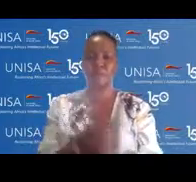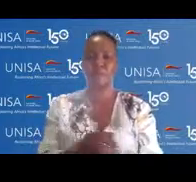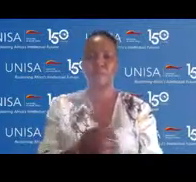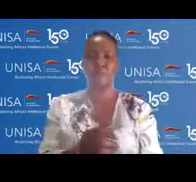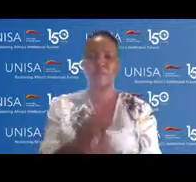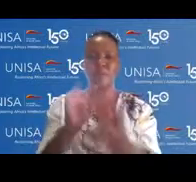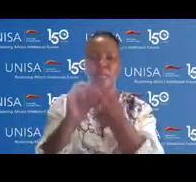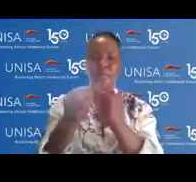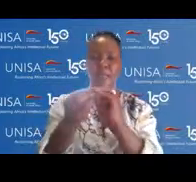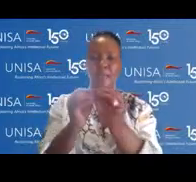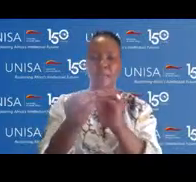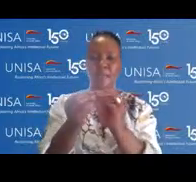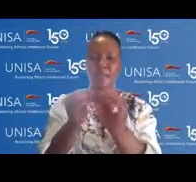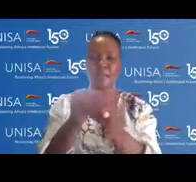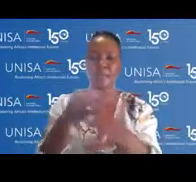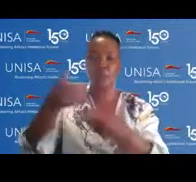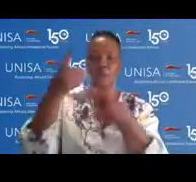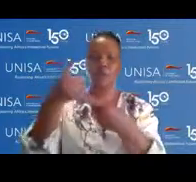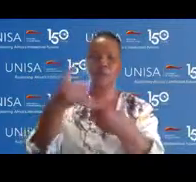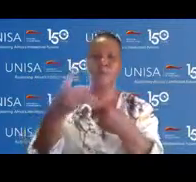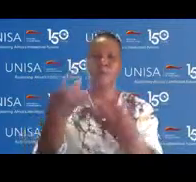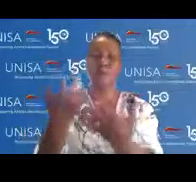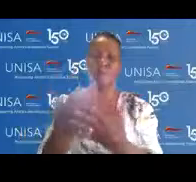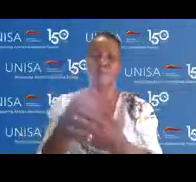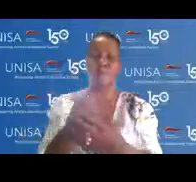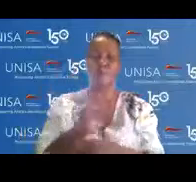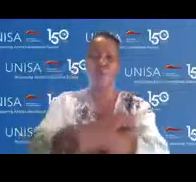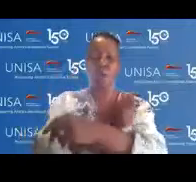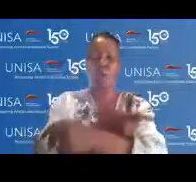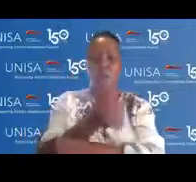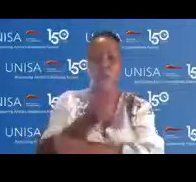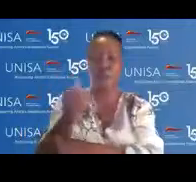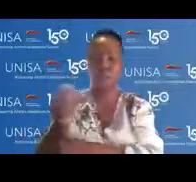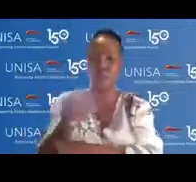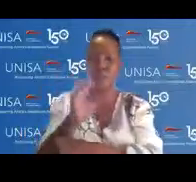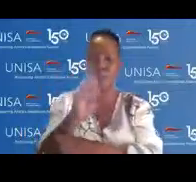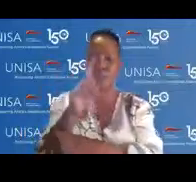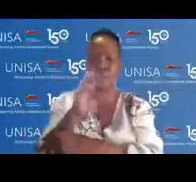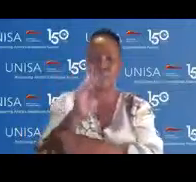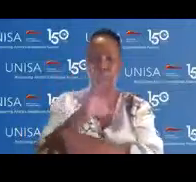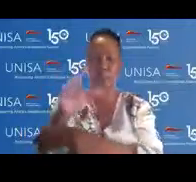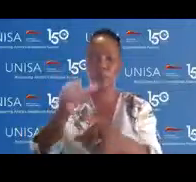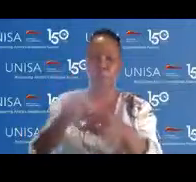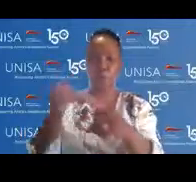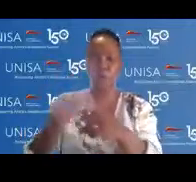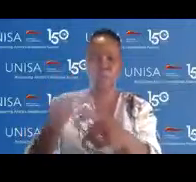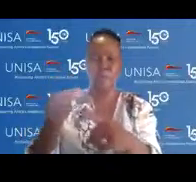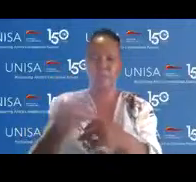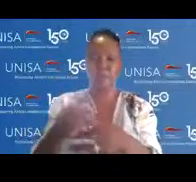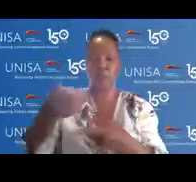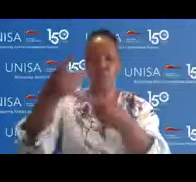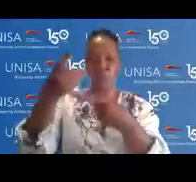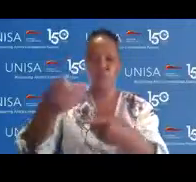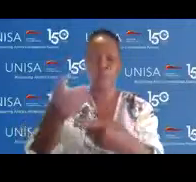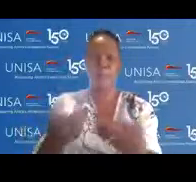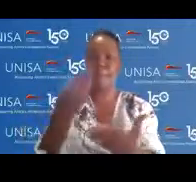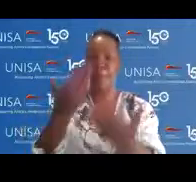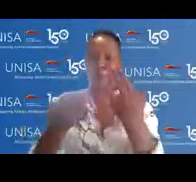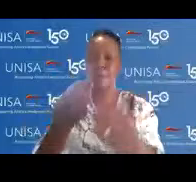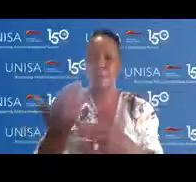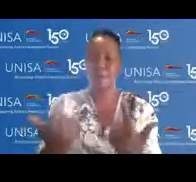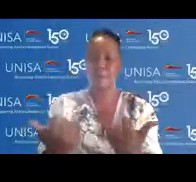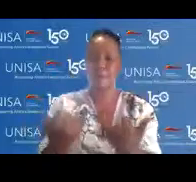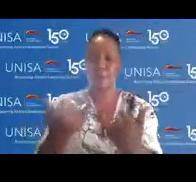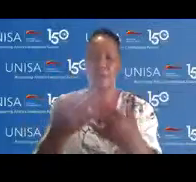a document. So it's a PowerPoint, an Excel, or a Word document. And maybe this time around, I'll start using just